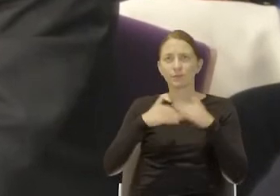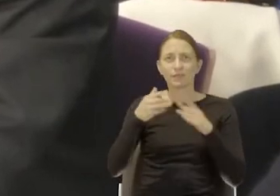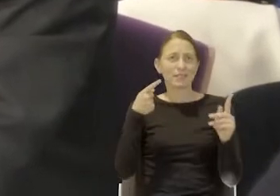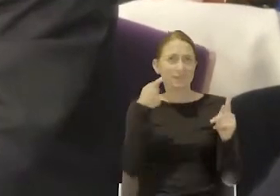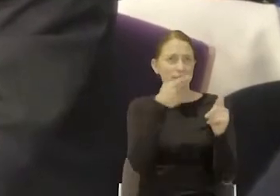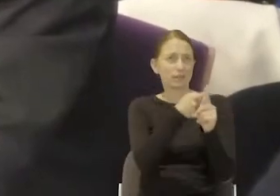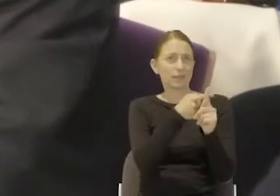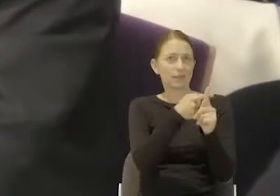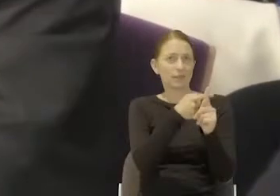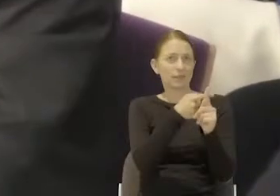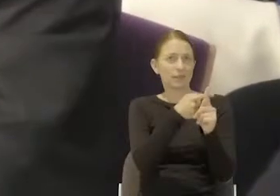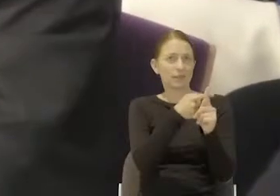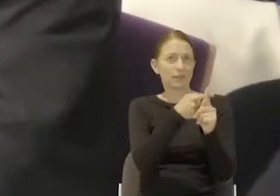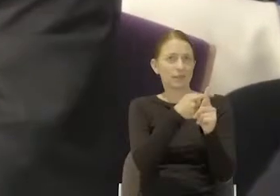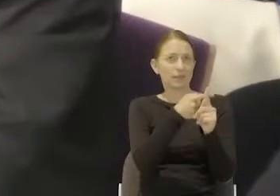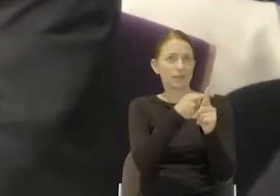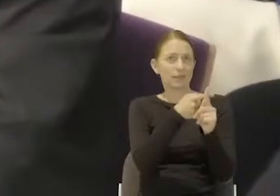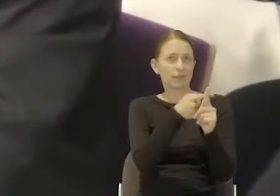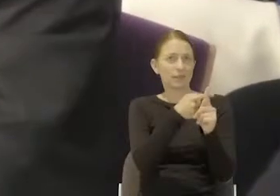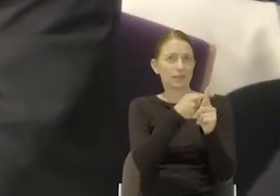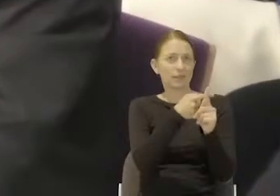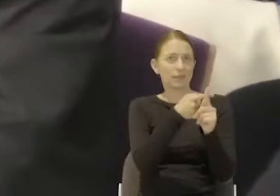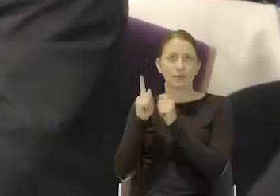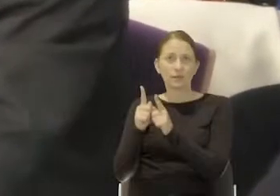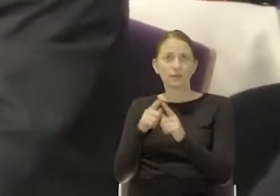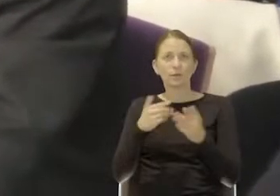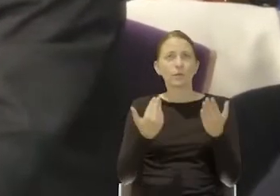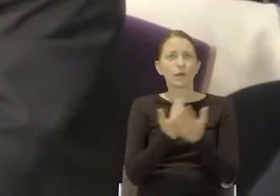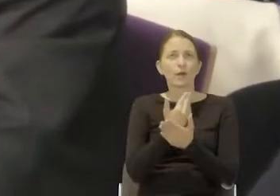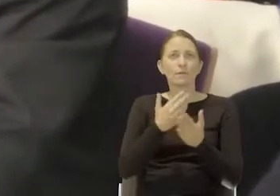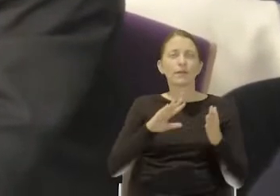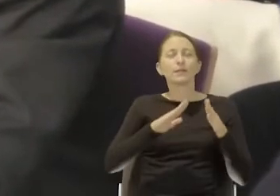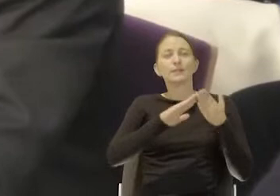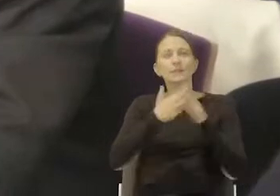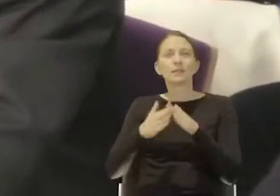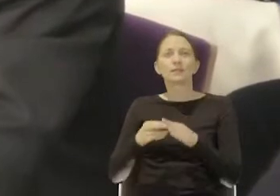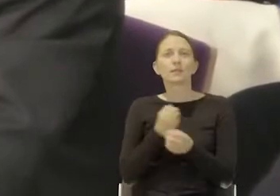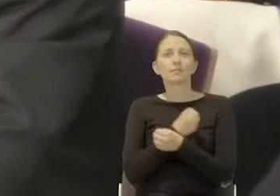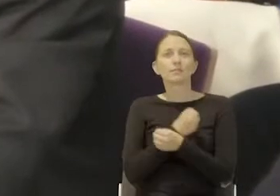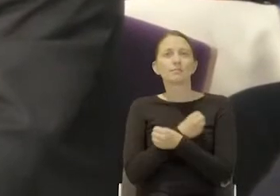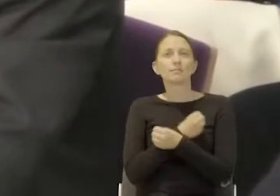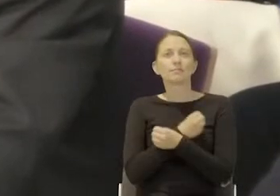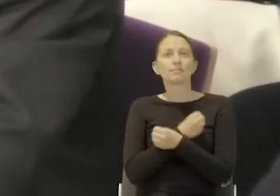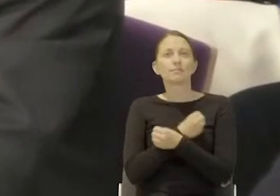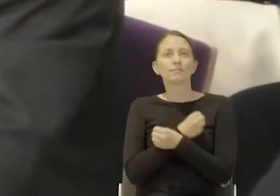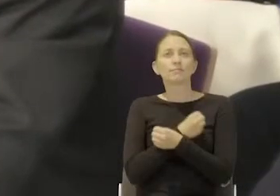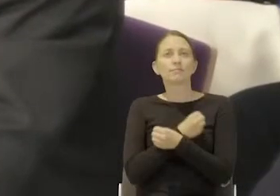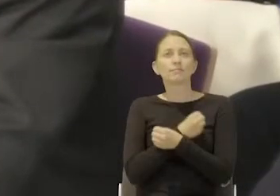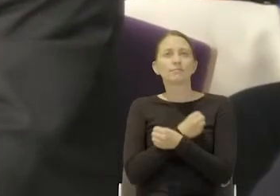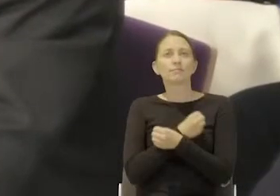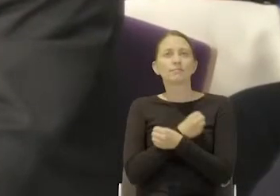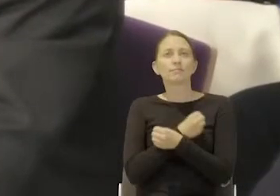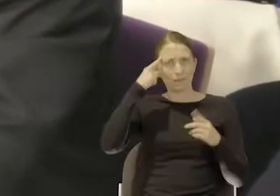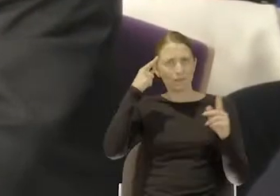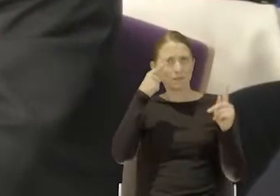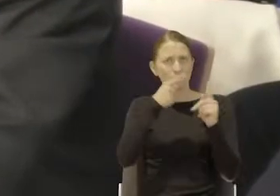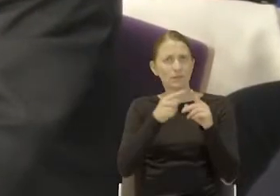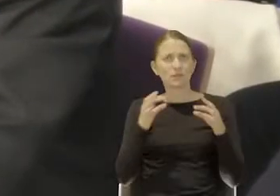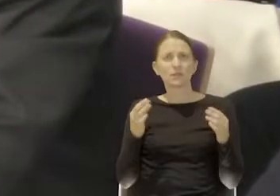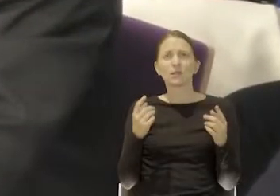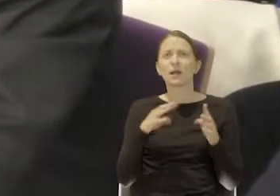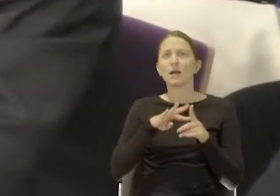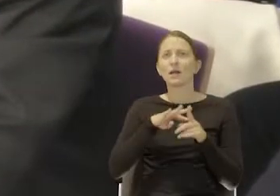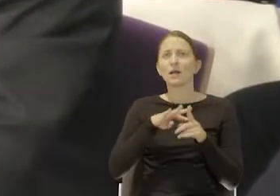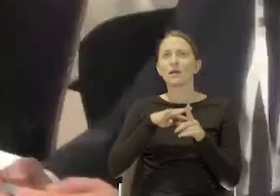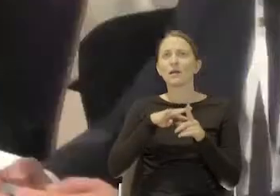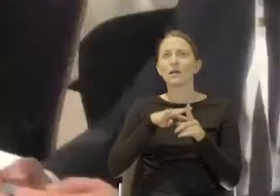building to be inclusive, safe, resilient and sustainable. I believe our ongoing reconstruction and rehabilitation effort explains the